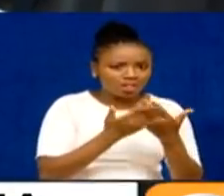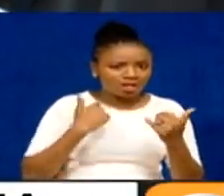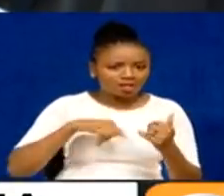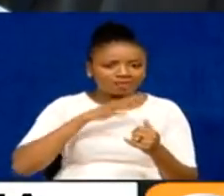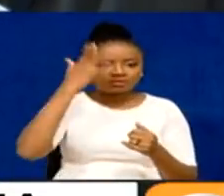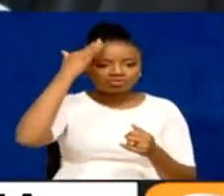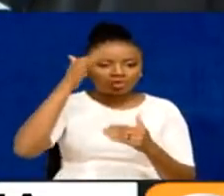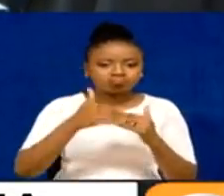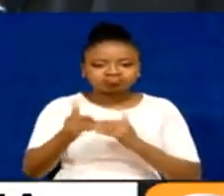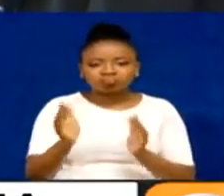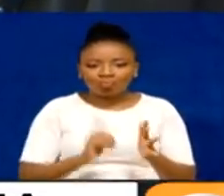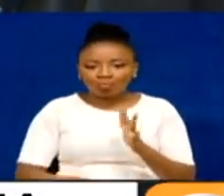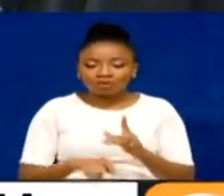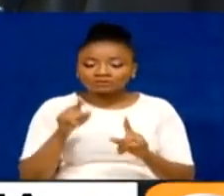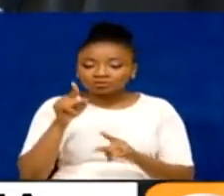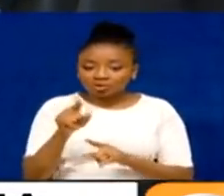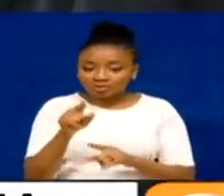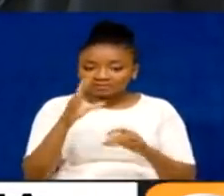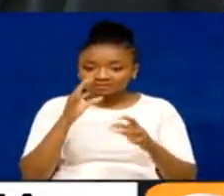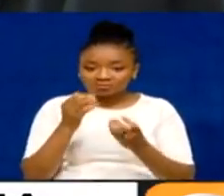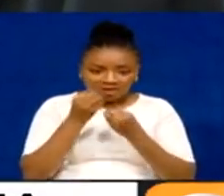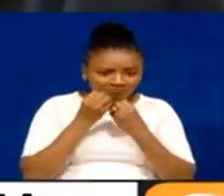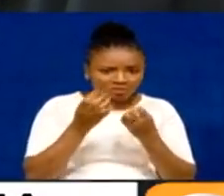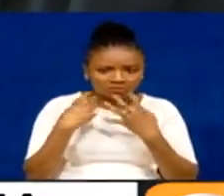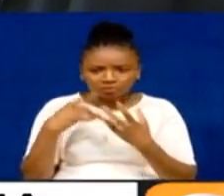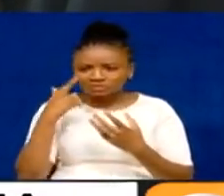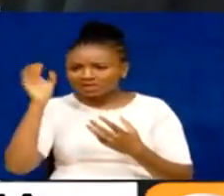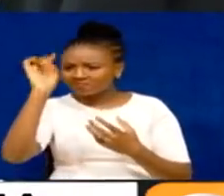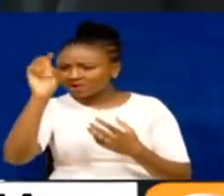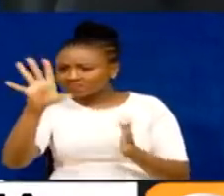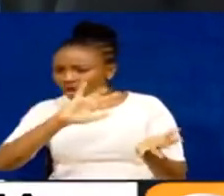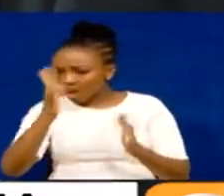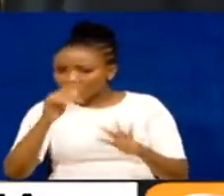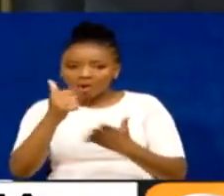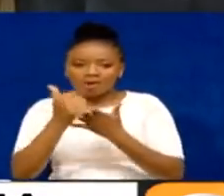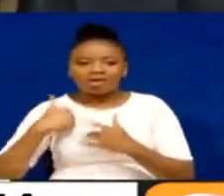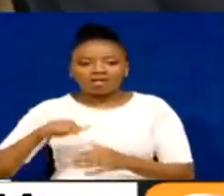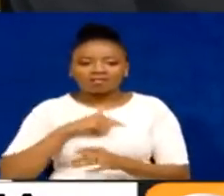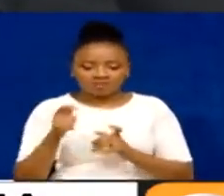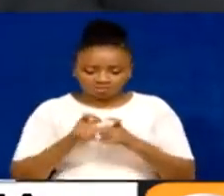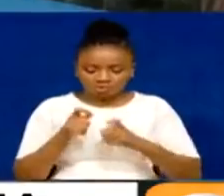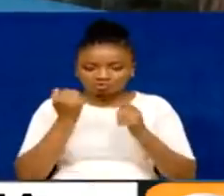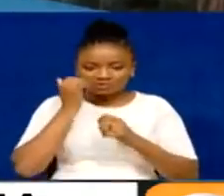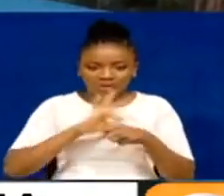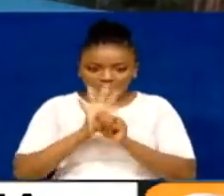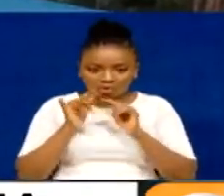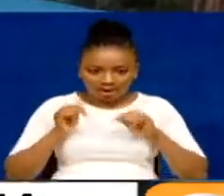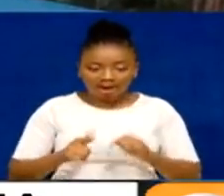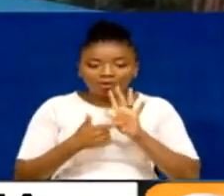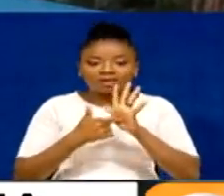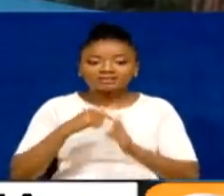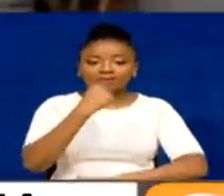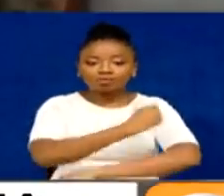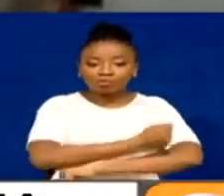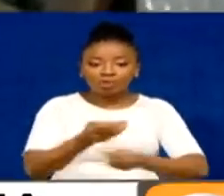Ubashiri ambao ulichochia sirikali kubuni mikakati ya kukabiliana na janga la COVID-19. Kama vile kufunga